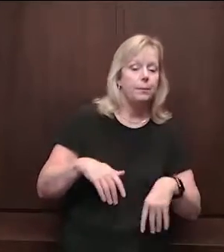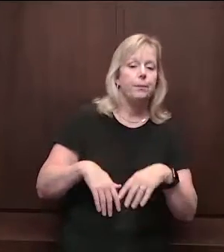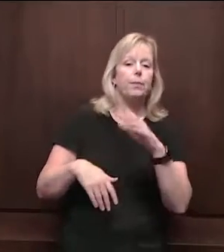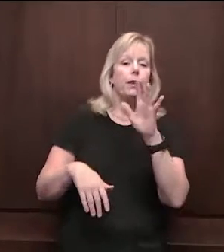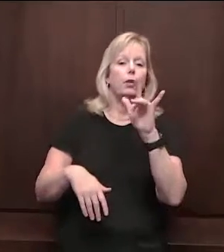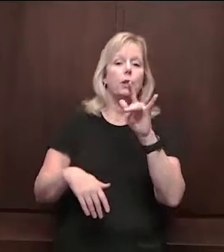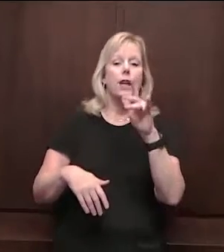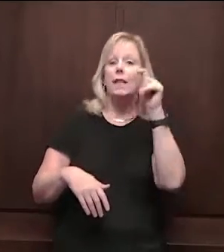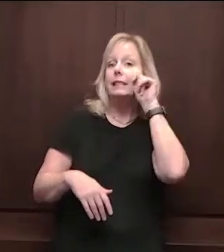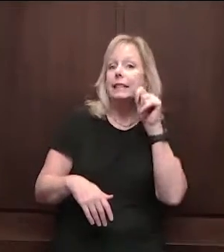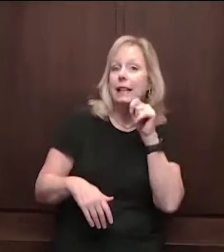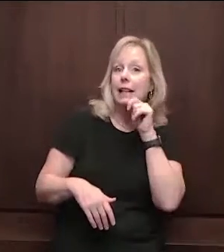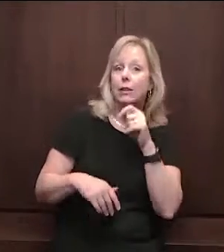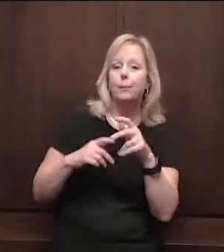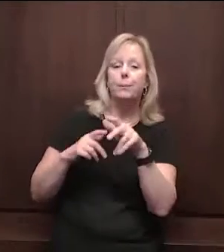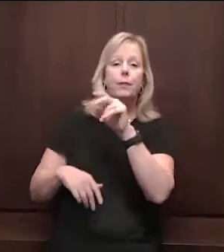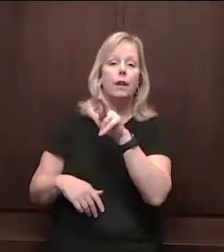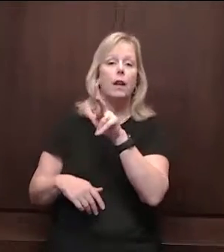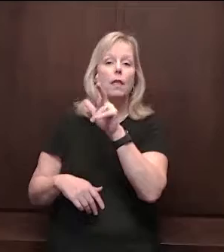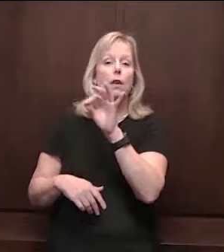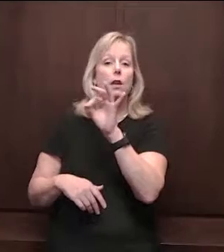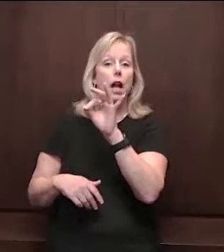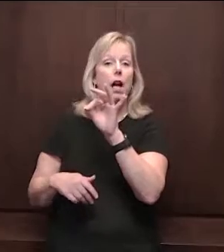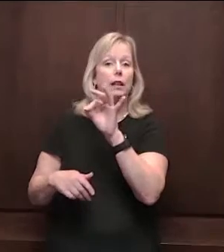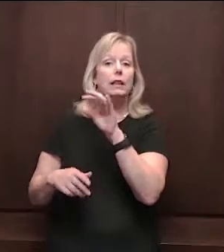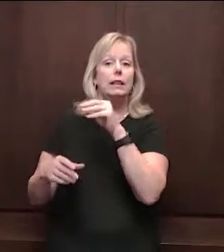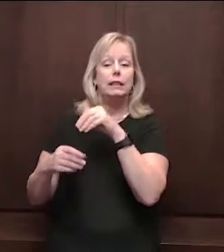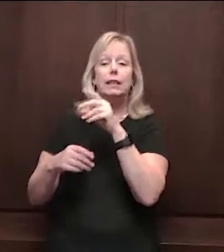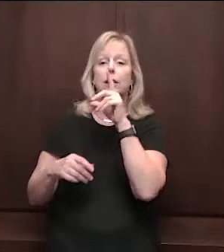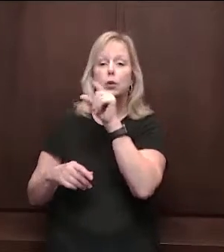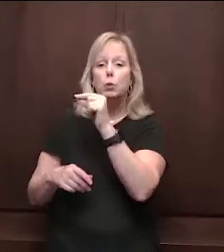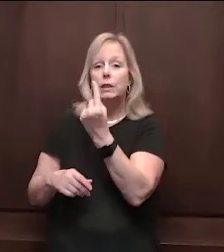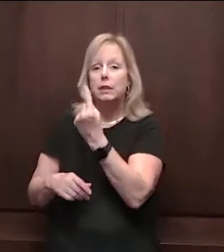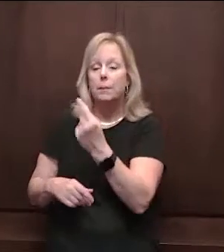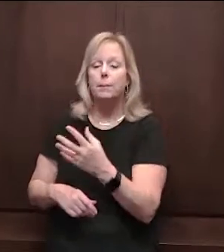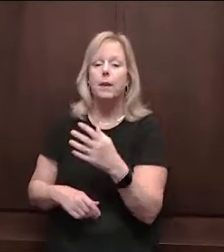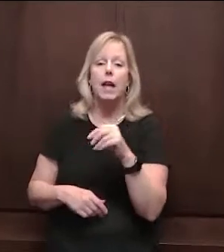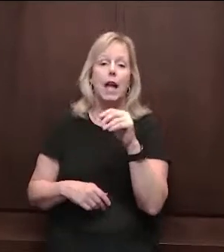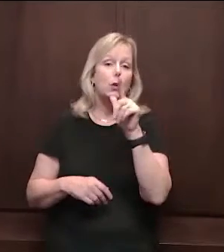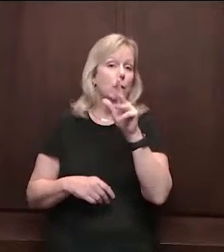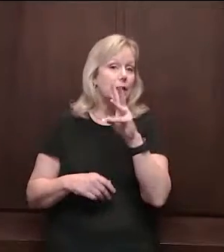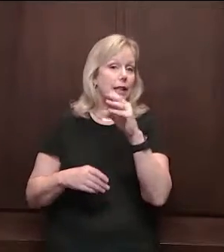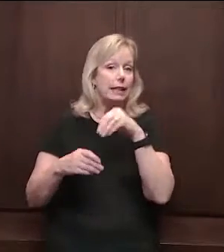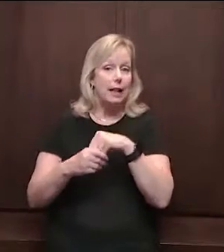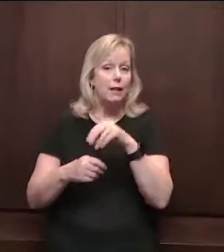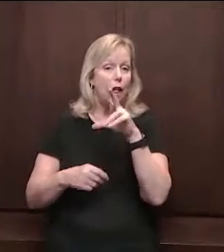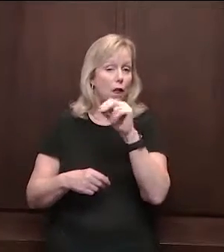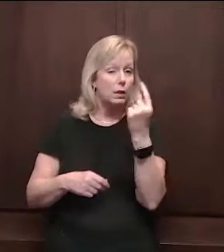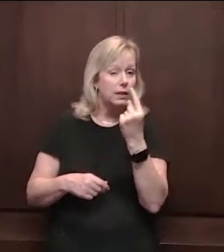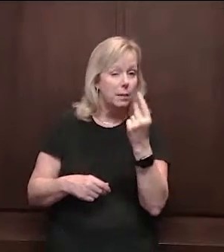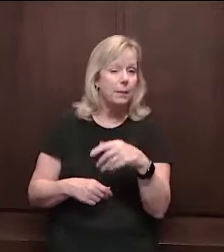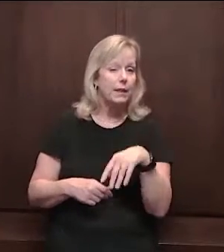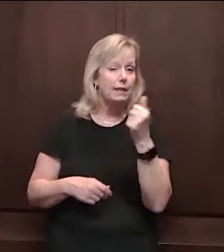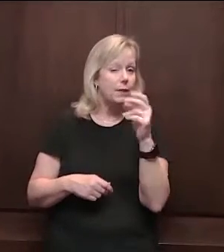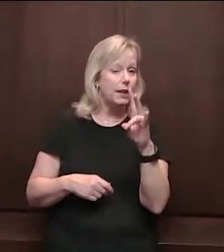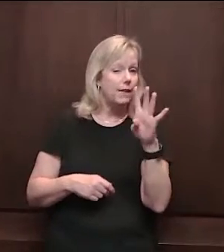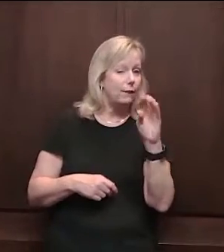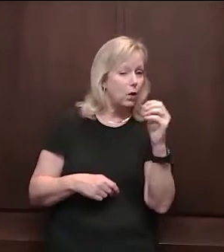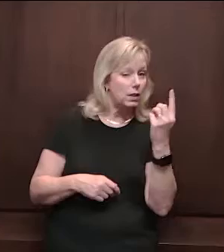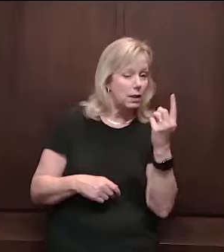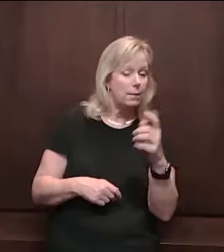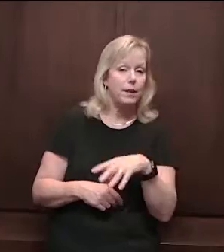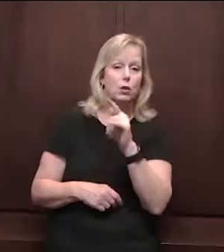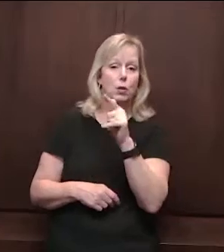are teenagers, 39 are in their 20s, 26 are in their 30s, 17 in their 40s, 27